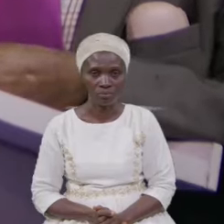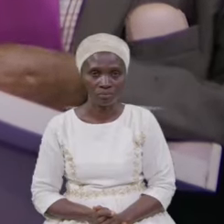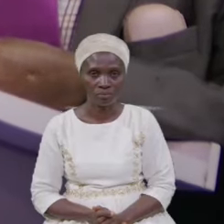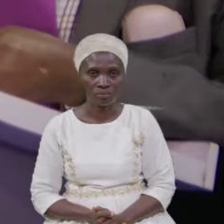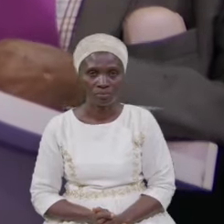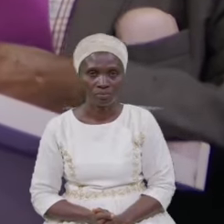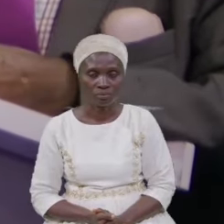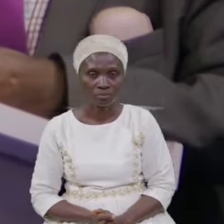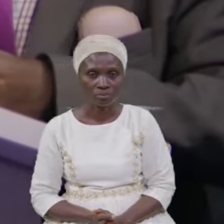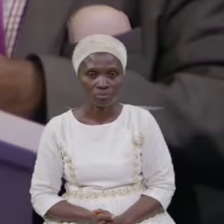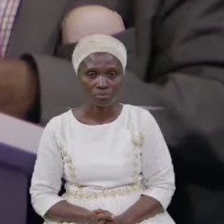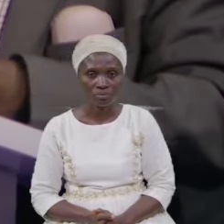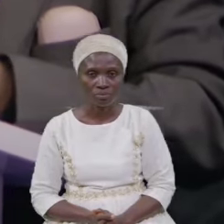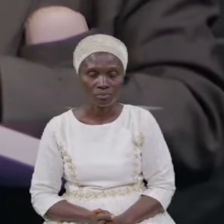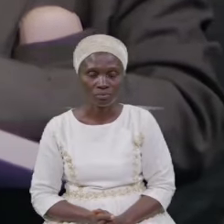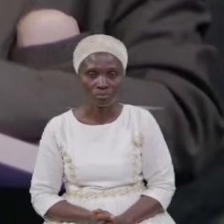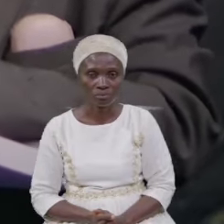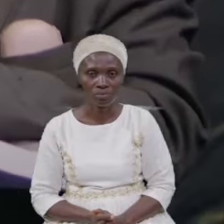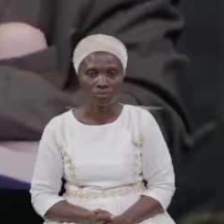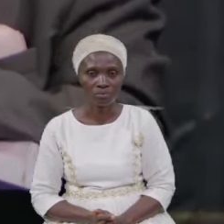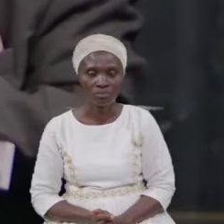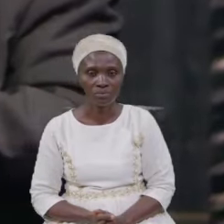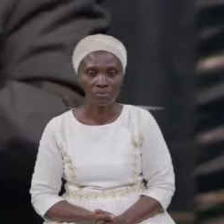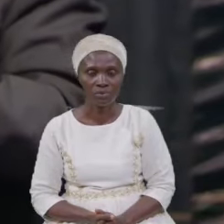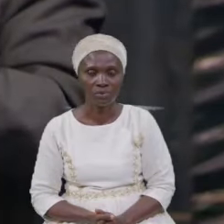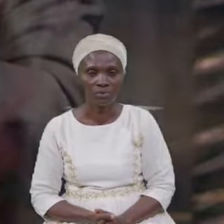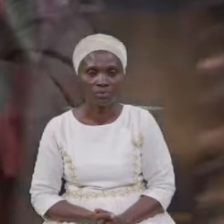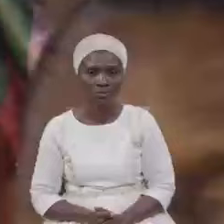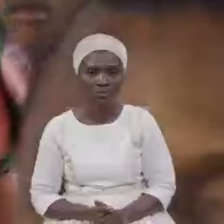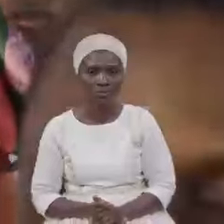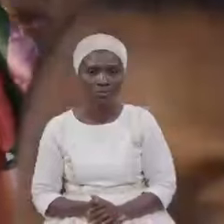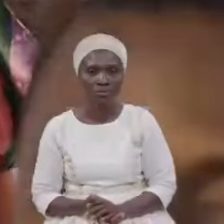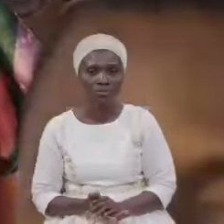will remain in the Lord. God bless you.